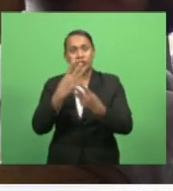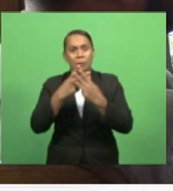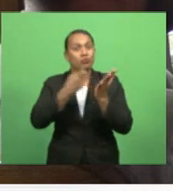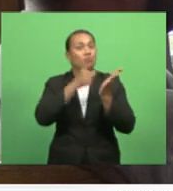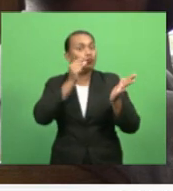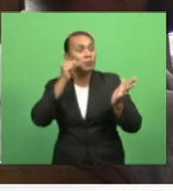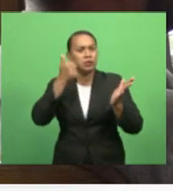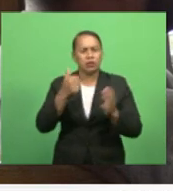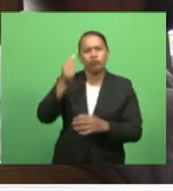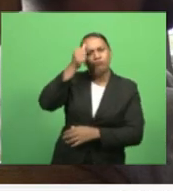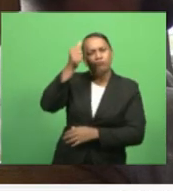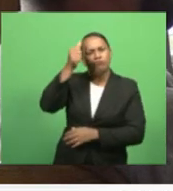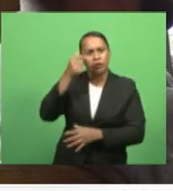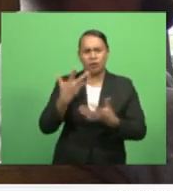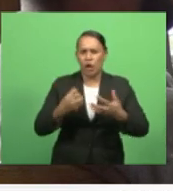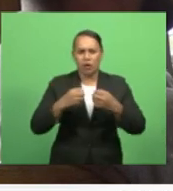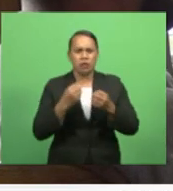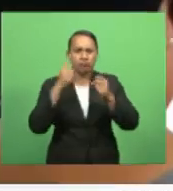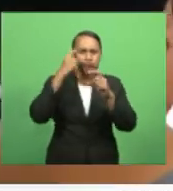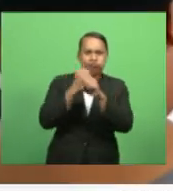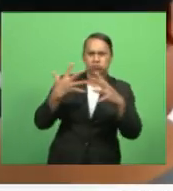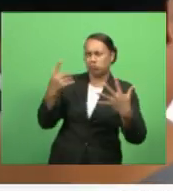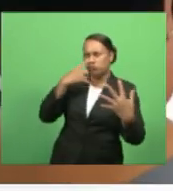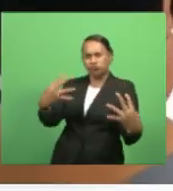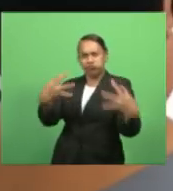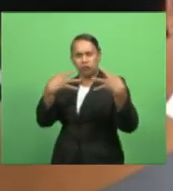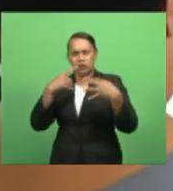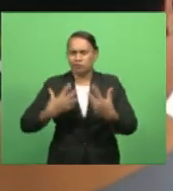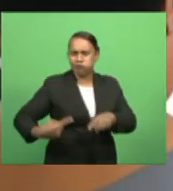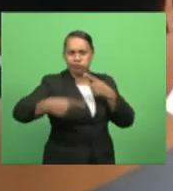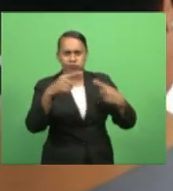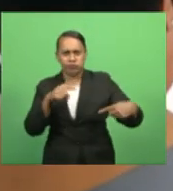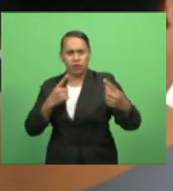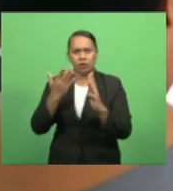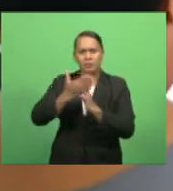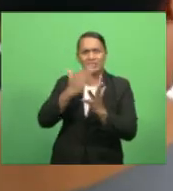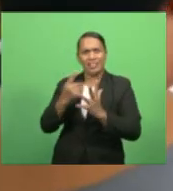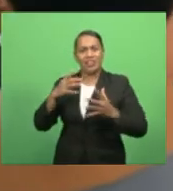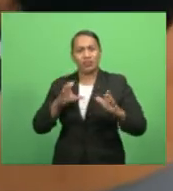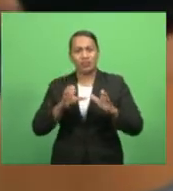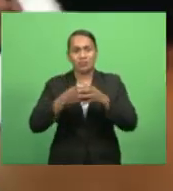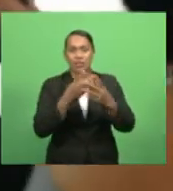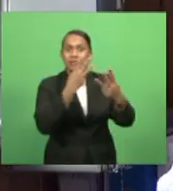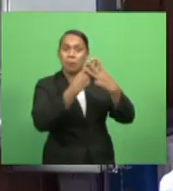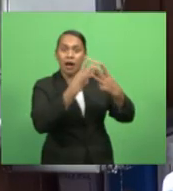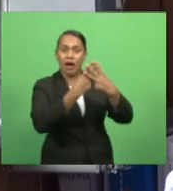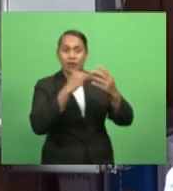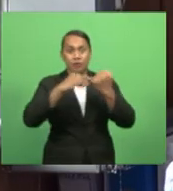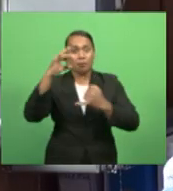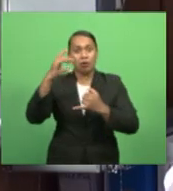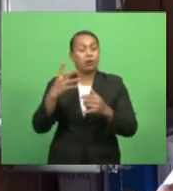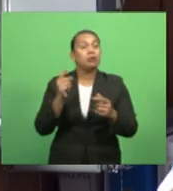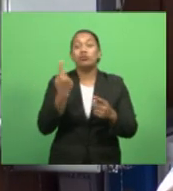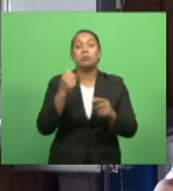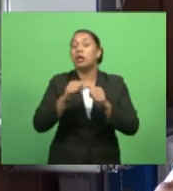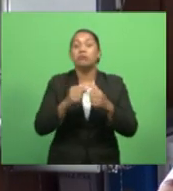being damaged by the internal bickering which has divided SADELPA. The best starting point is to retaining the 77,